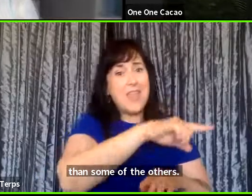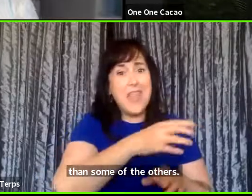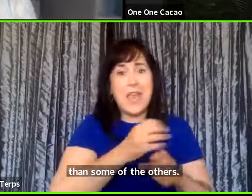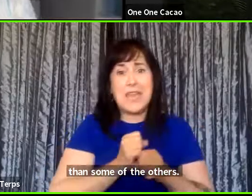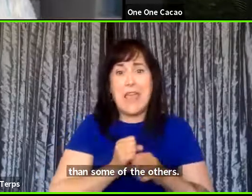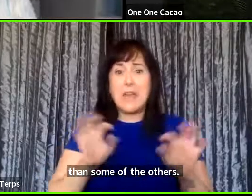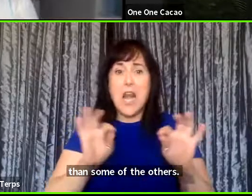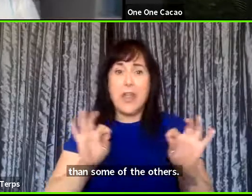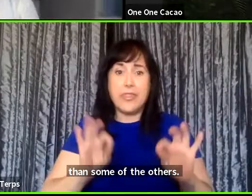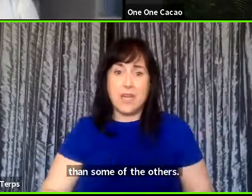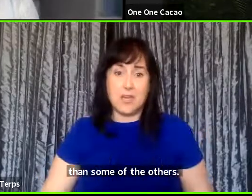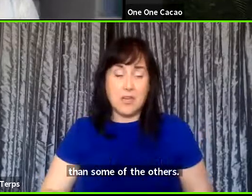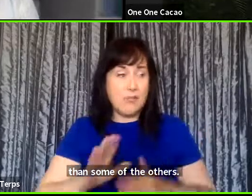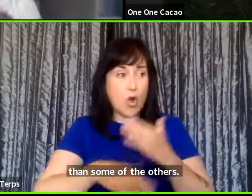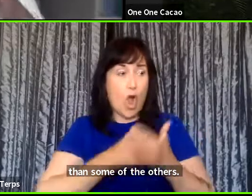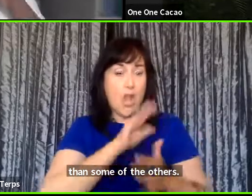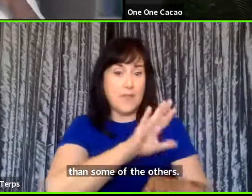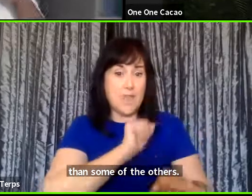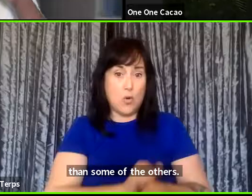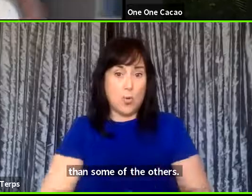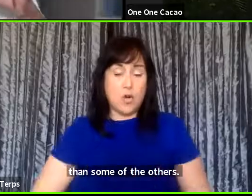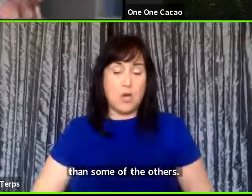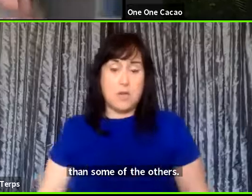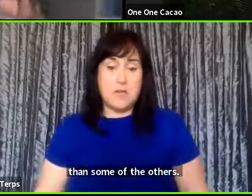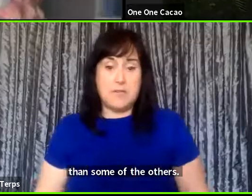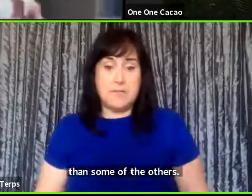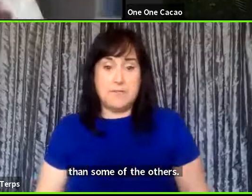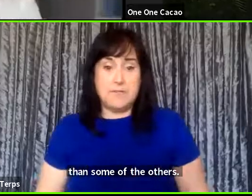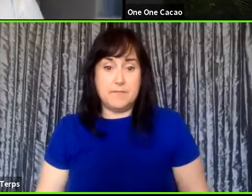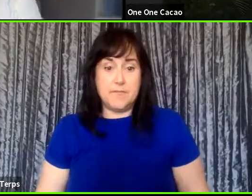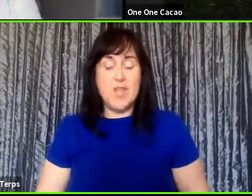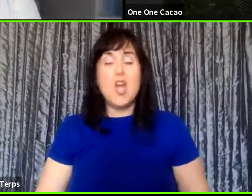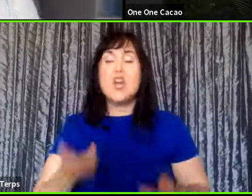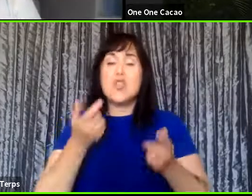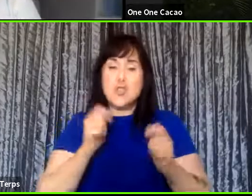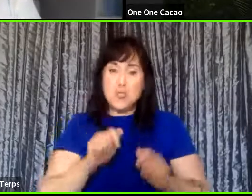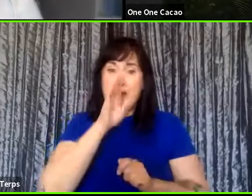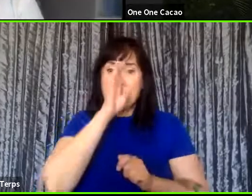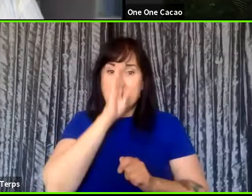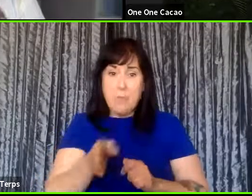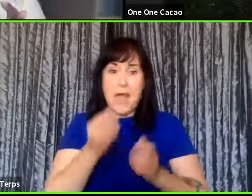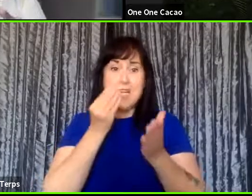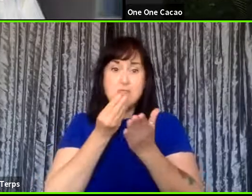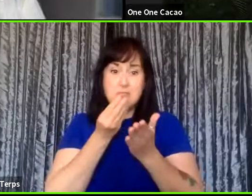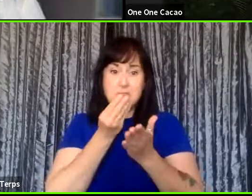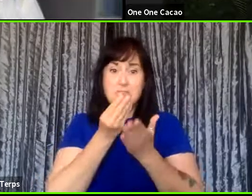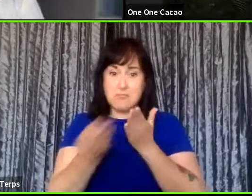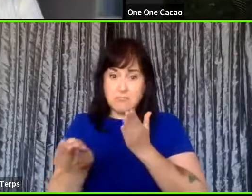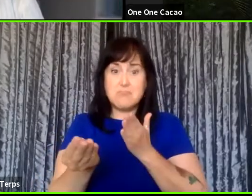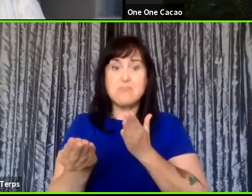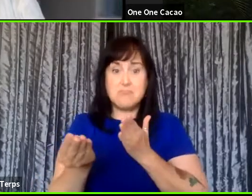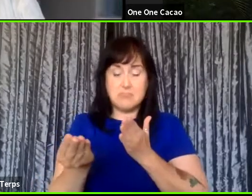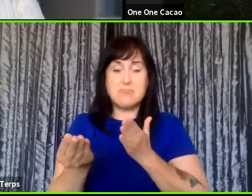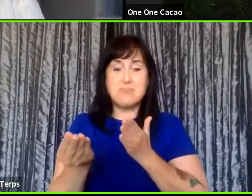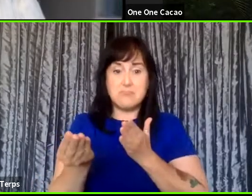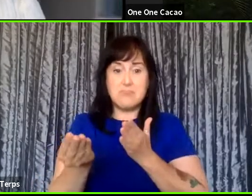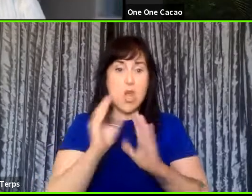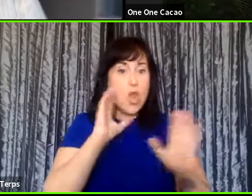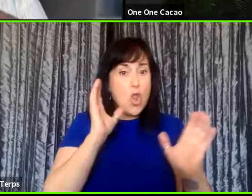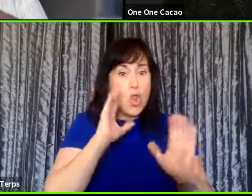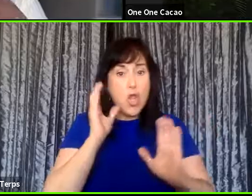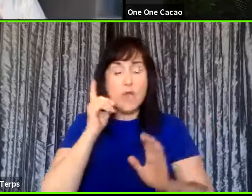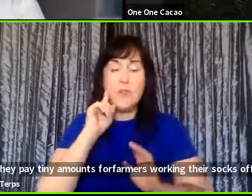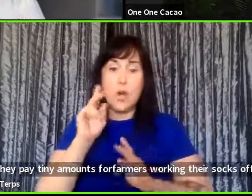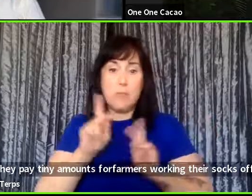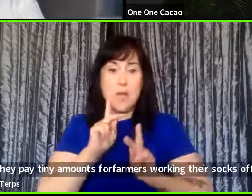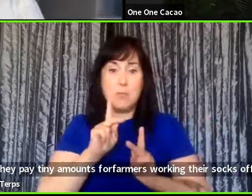for all of that work. So try and buy direct wherever you're living. Try and look for people who are